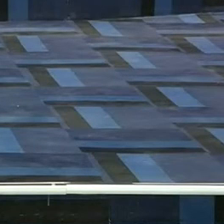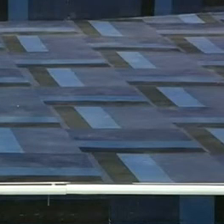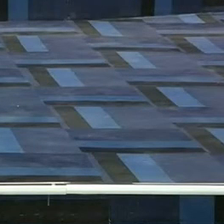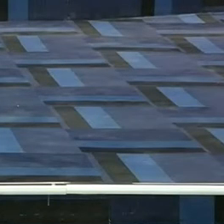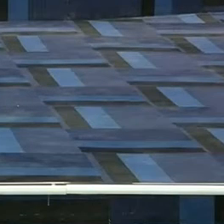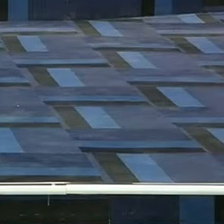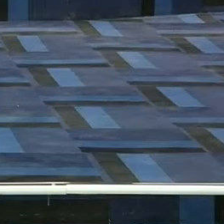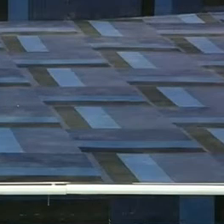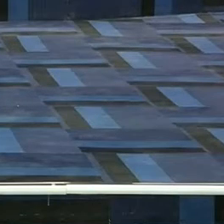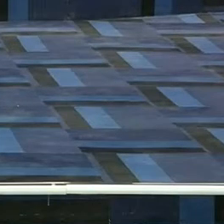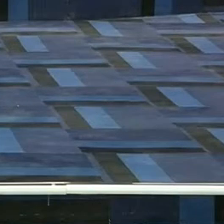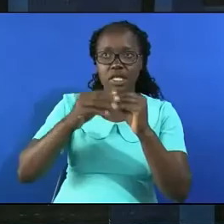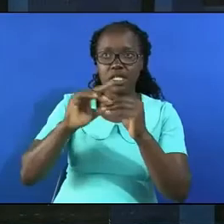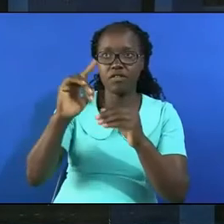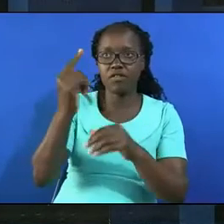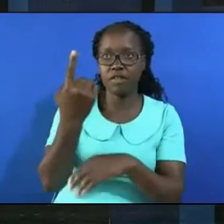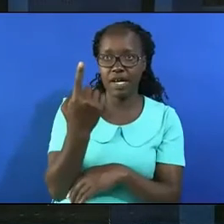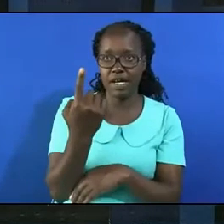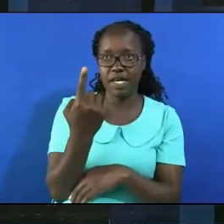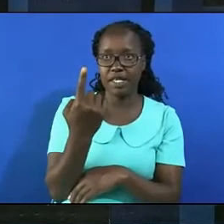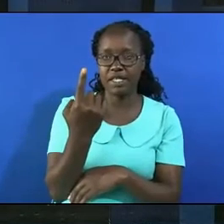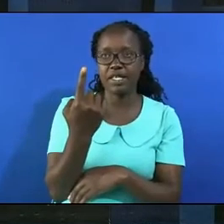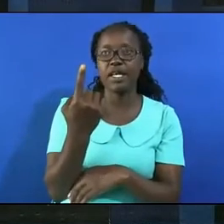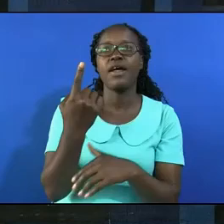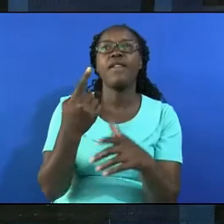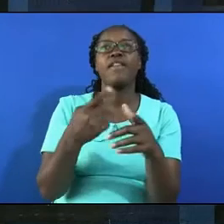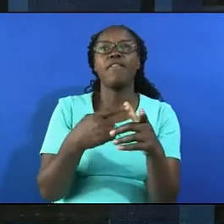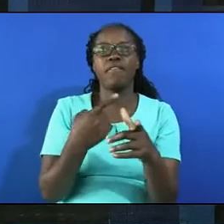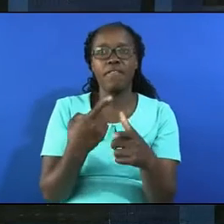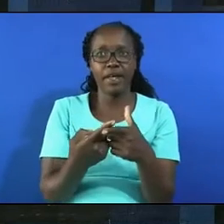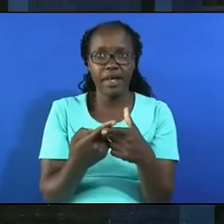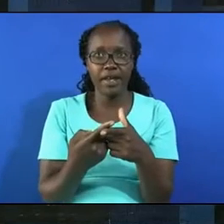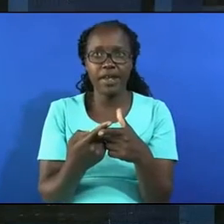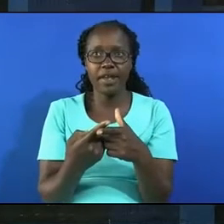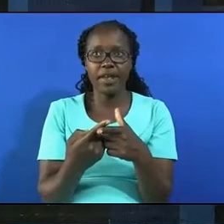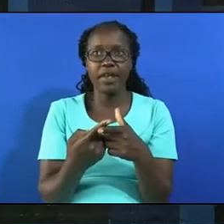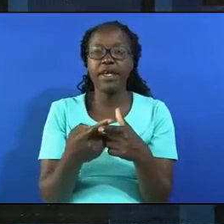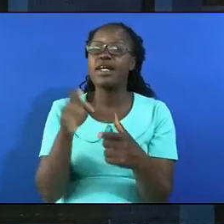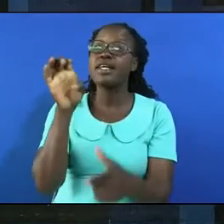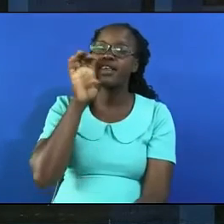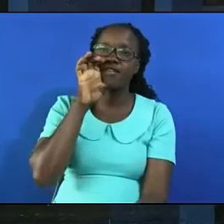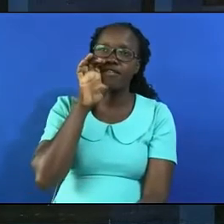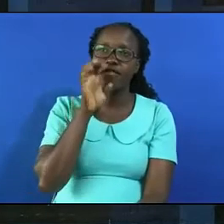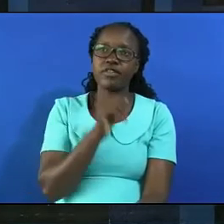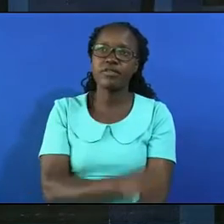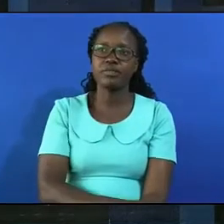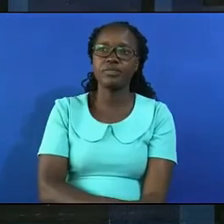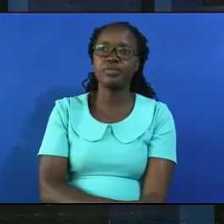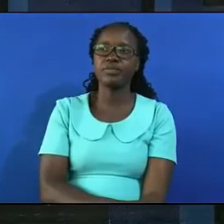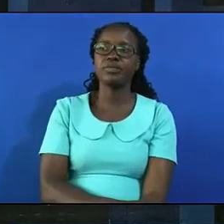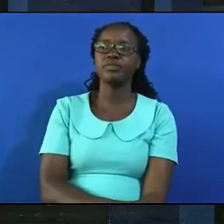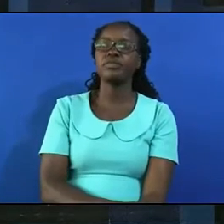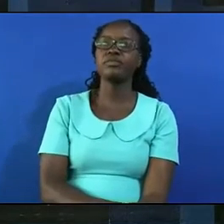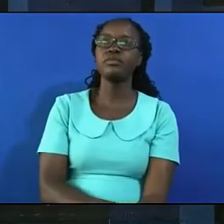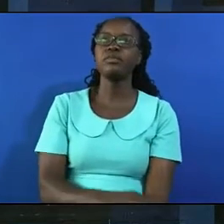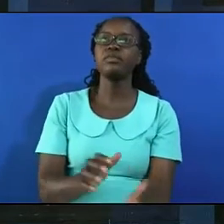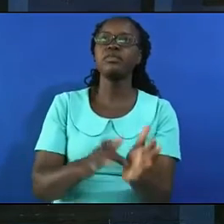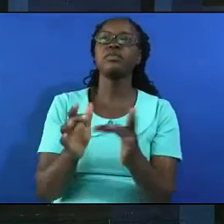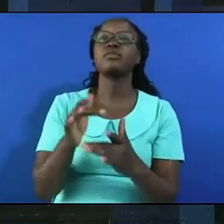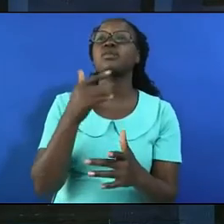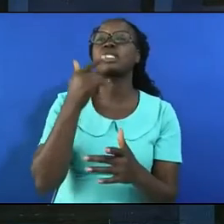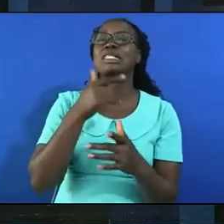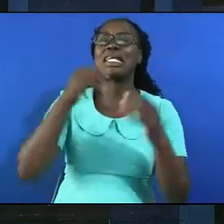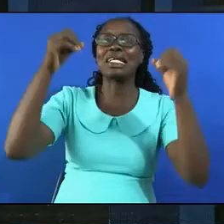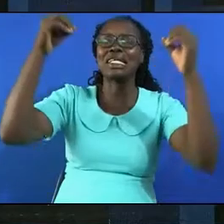Adam was created first. Then who? Then Eve. The Bible is